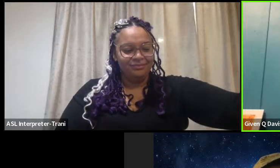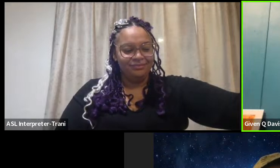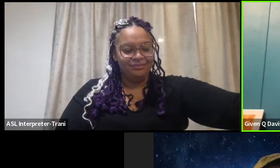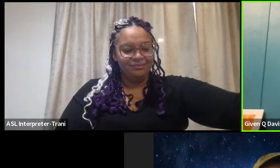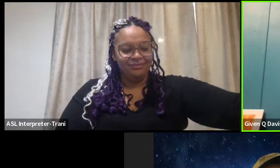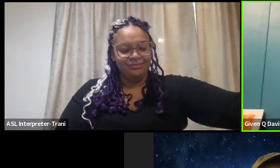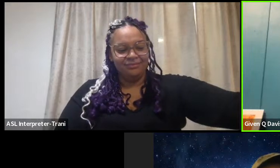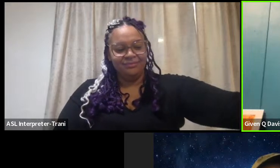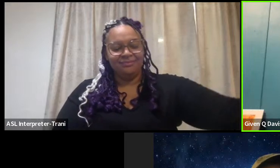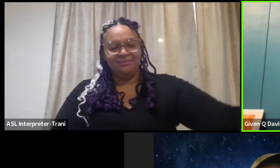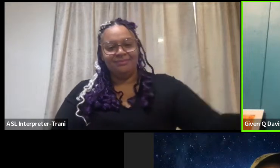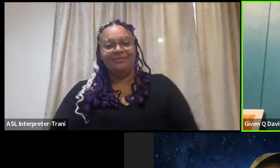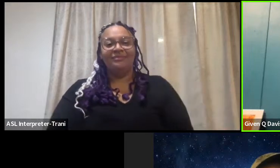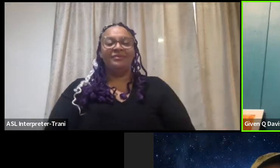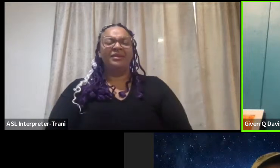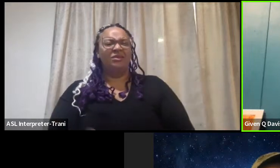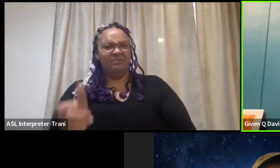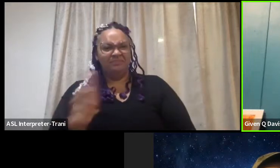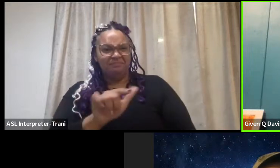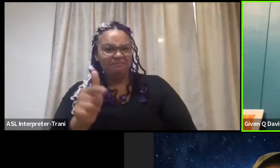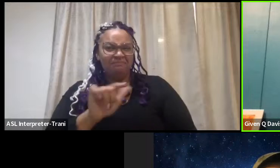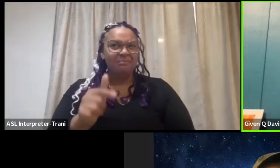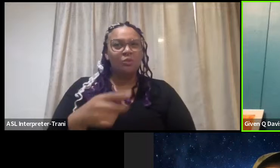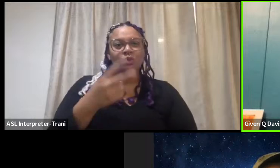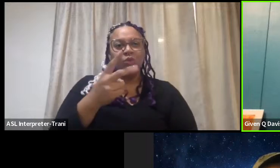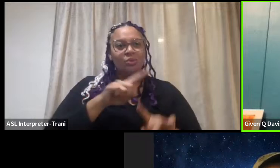It's going back and forth between two decks.